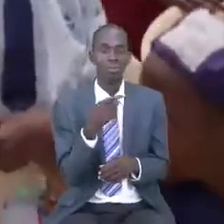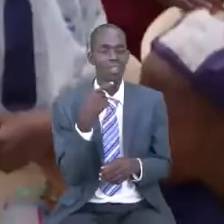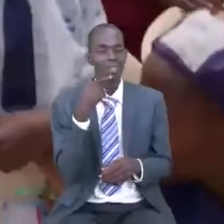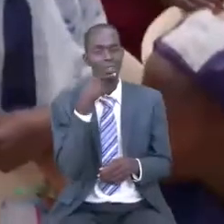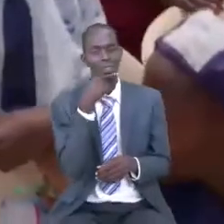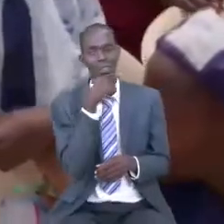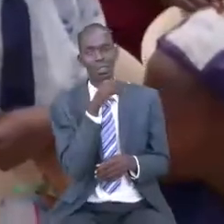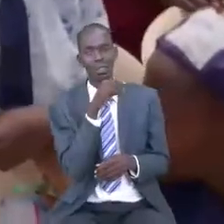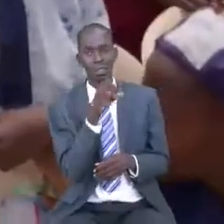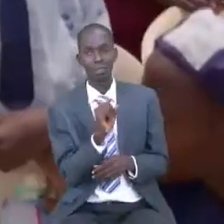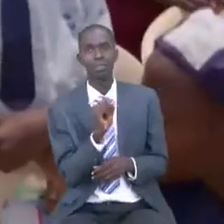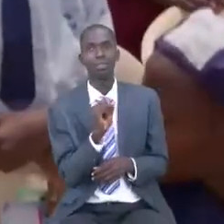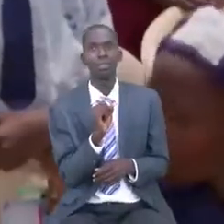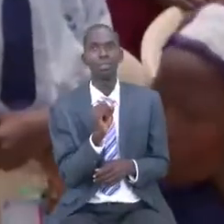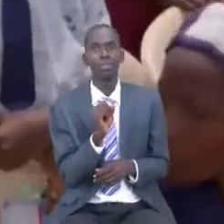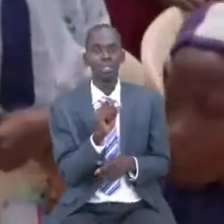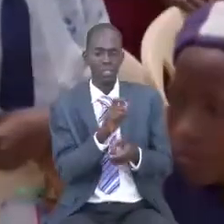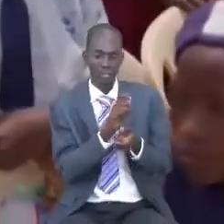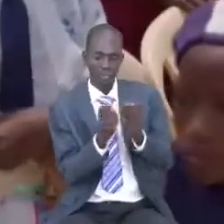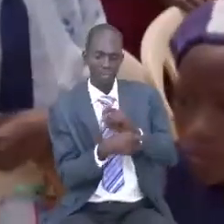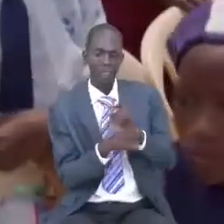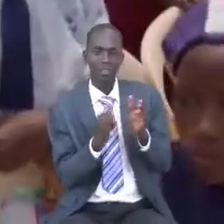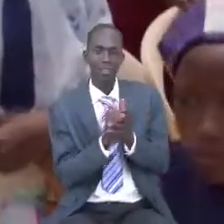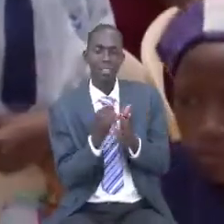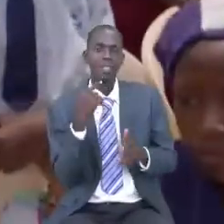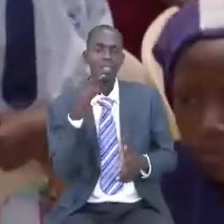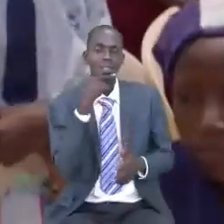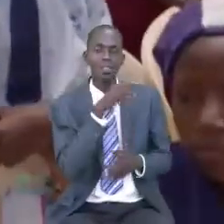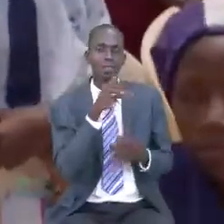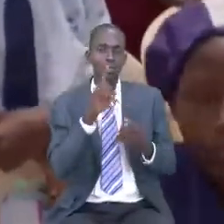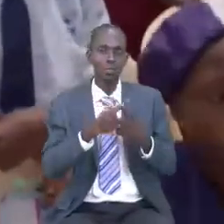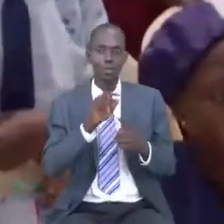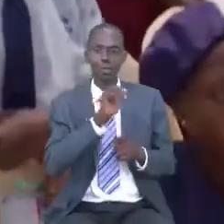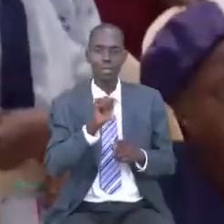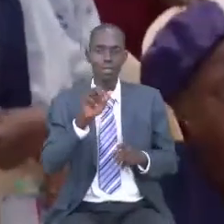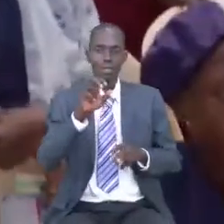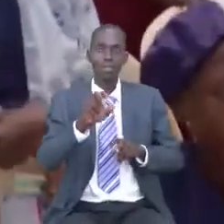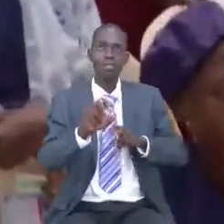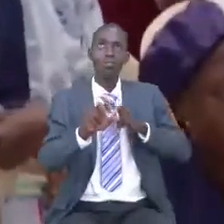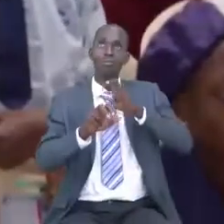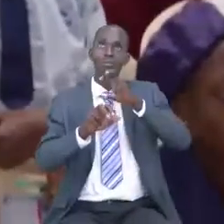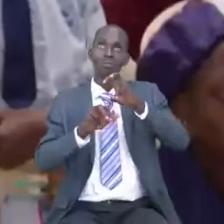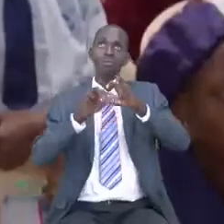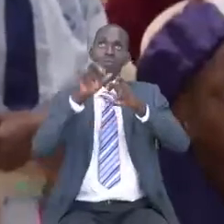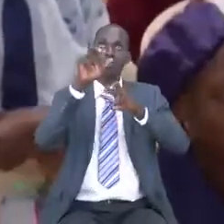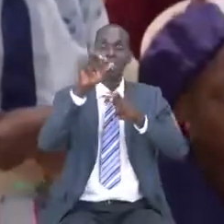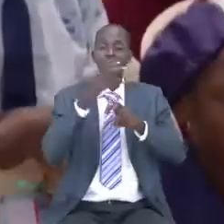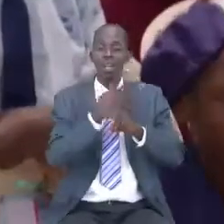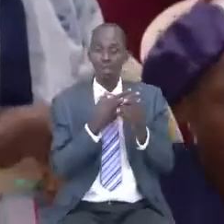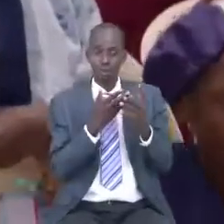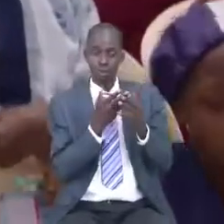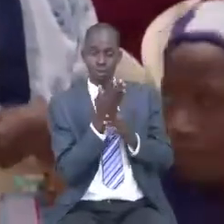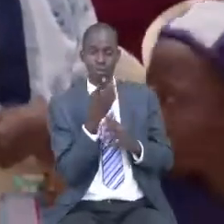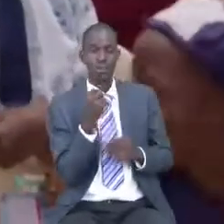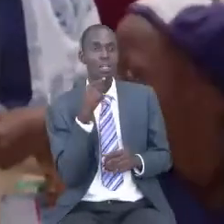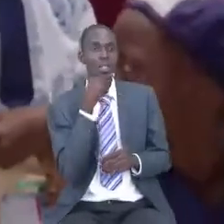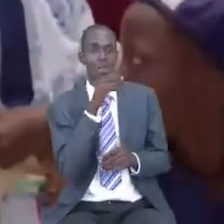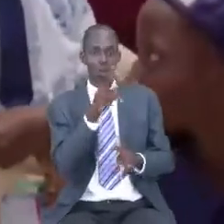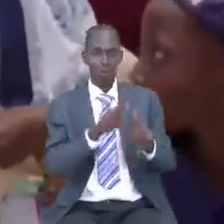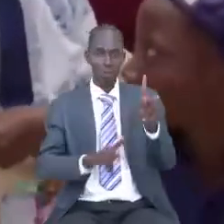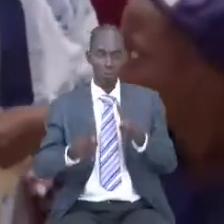lie. Change it to a ladder. And through that lie, climb up the